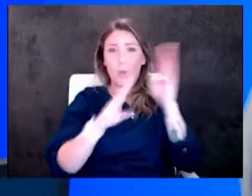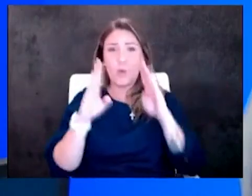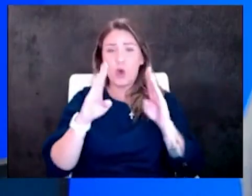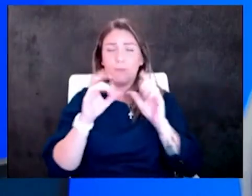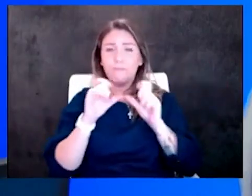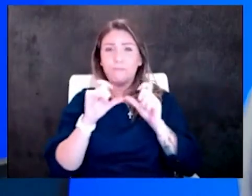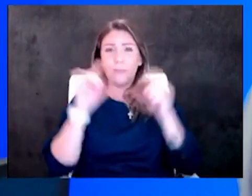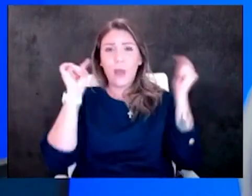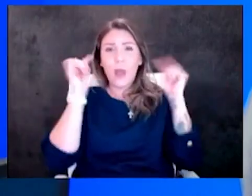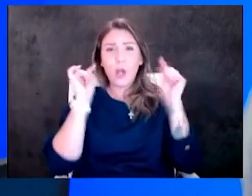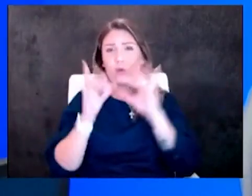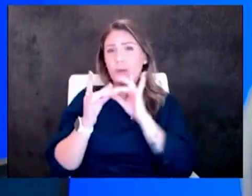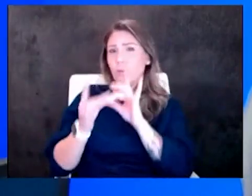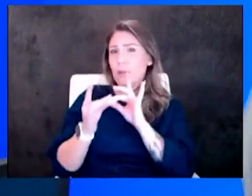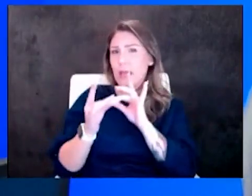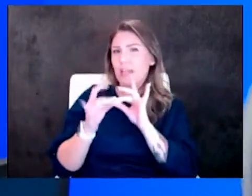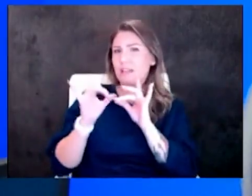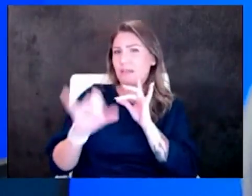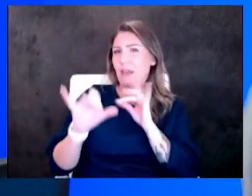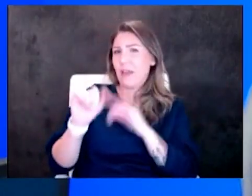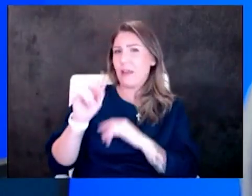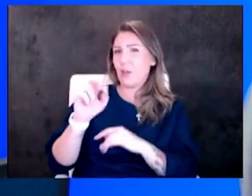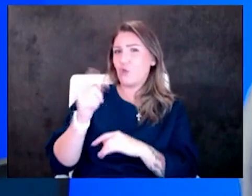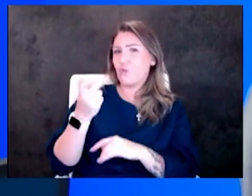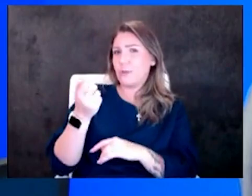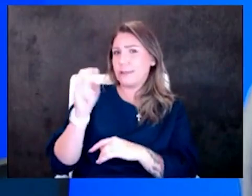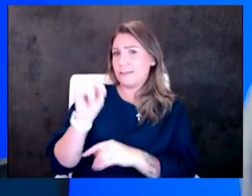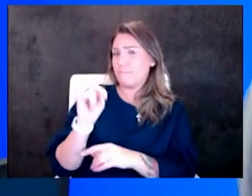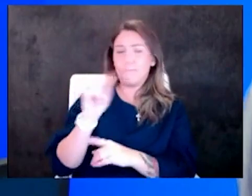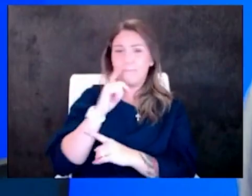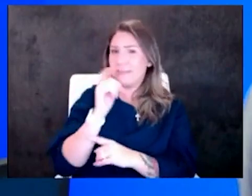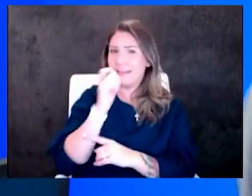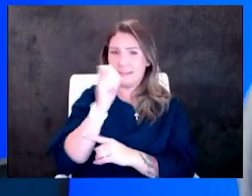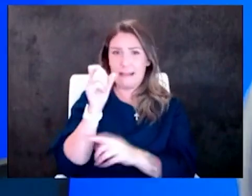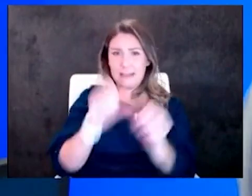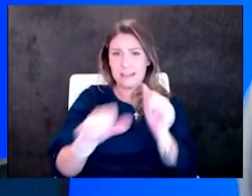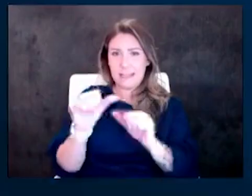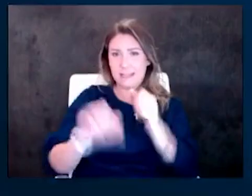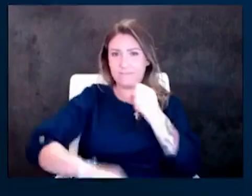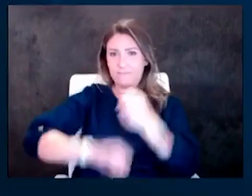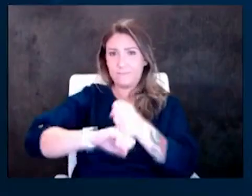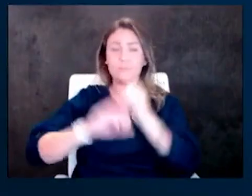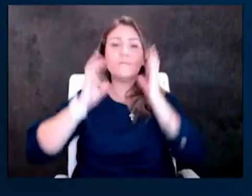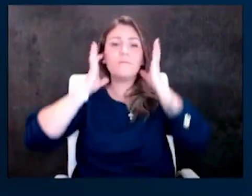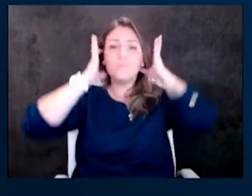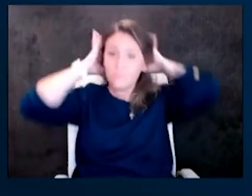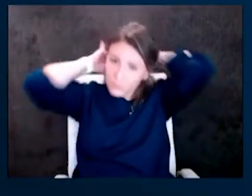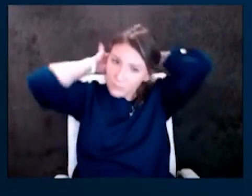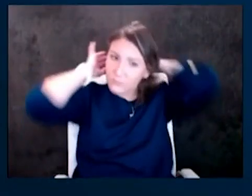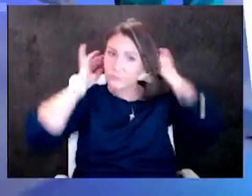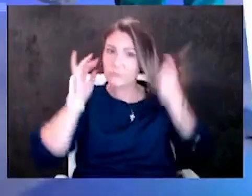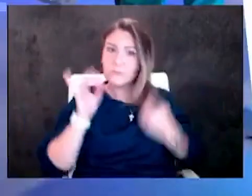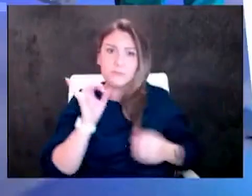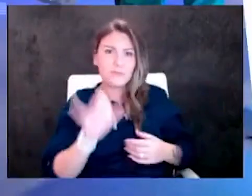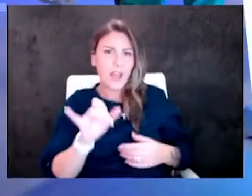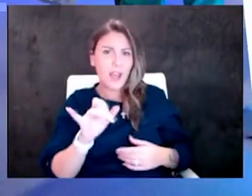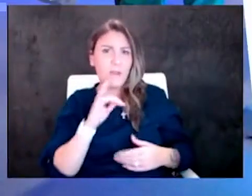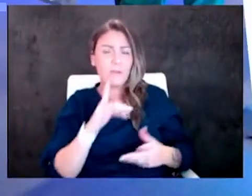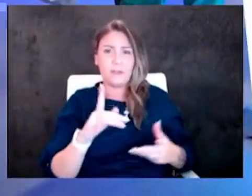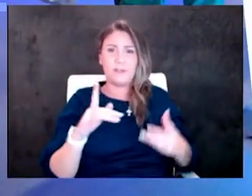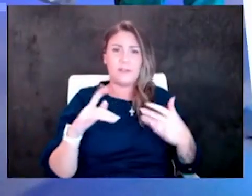relationship to an aneurysm. That is not scientifically supported. You know, that was an impressive finger snap. Can you do that